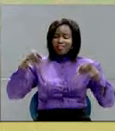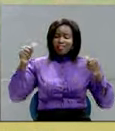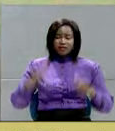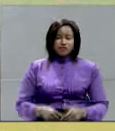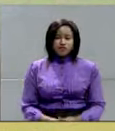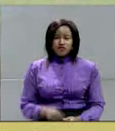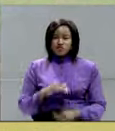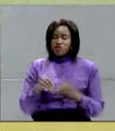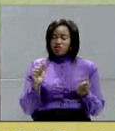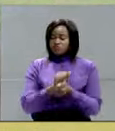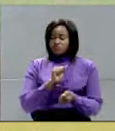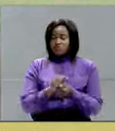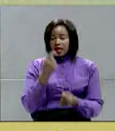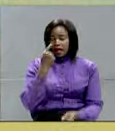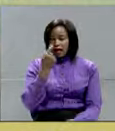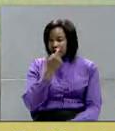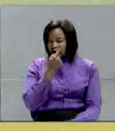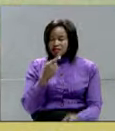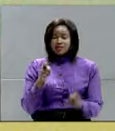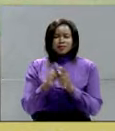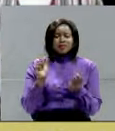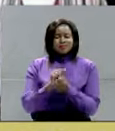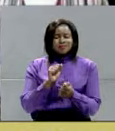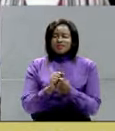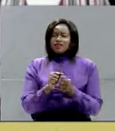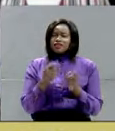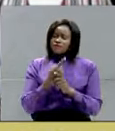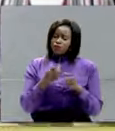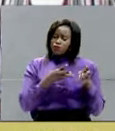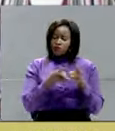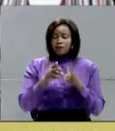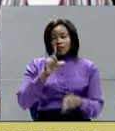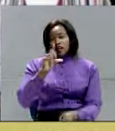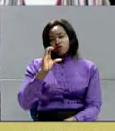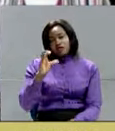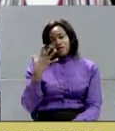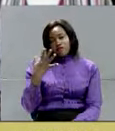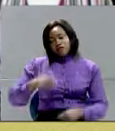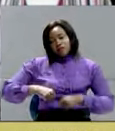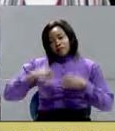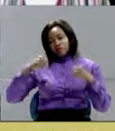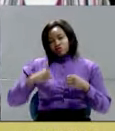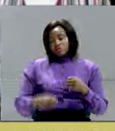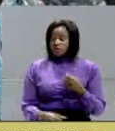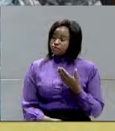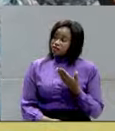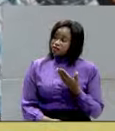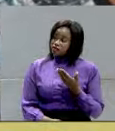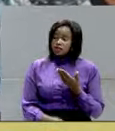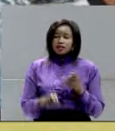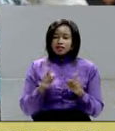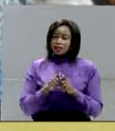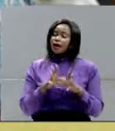our eyes, has affected us in very many ways. The LC5 chairperson, Chikube District, Francis Kazini, admits